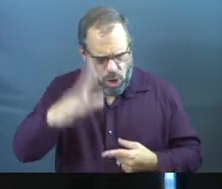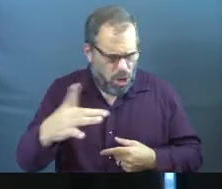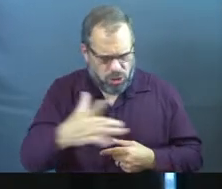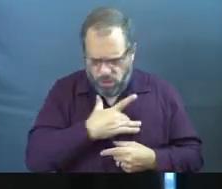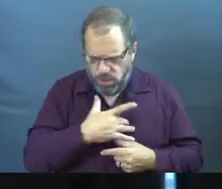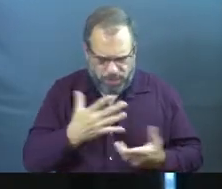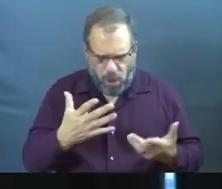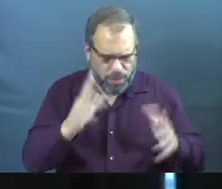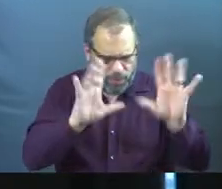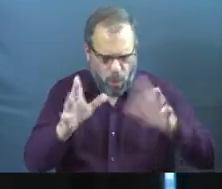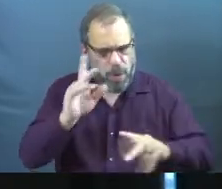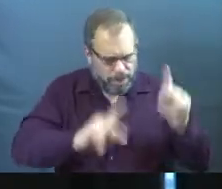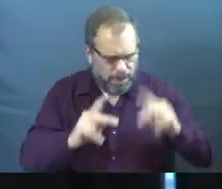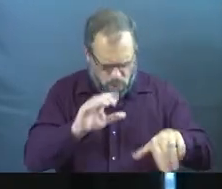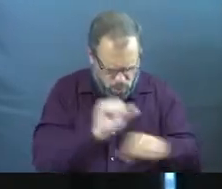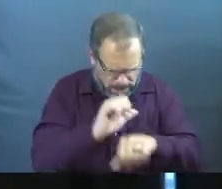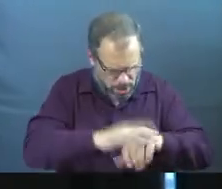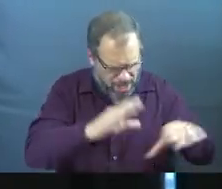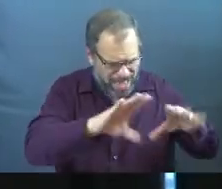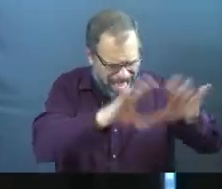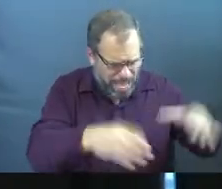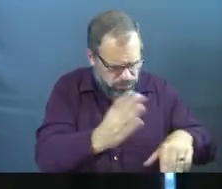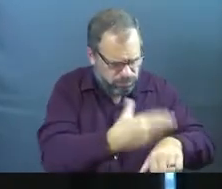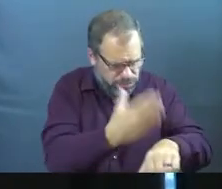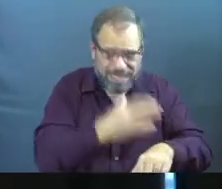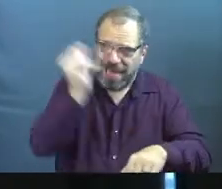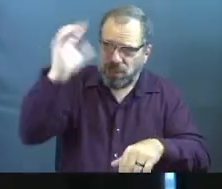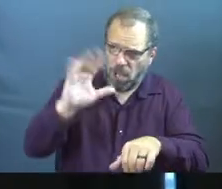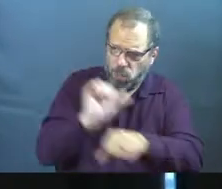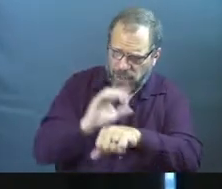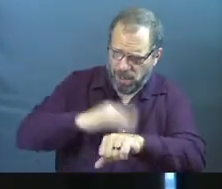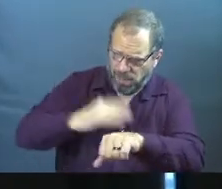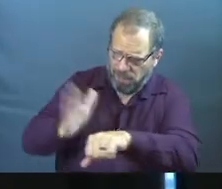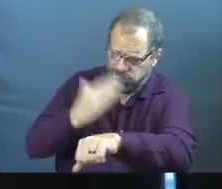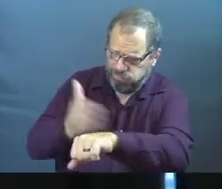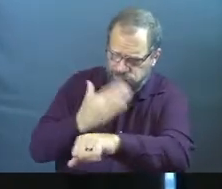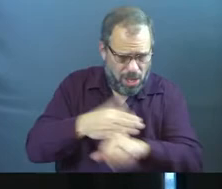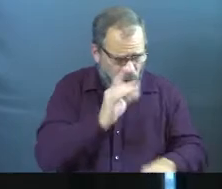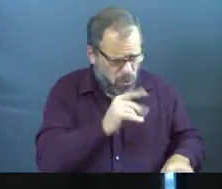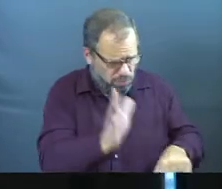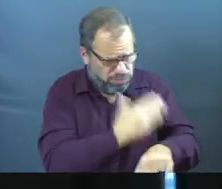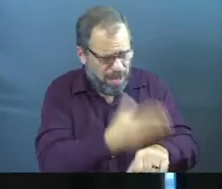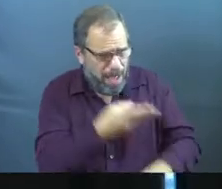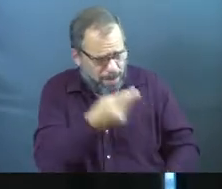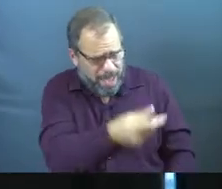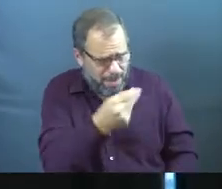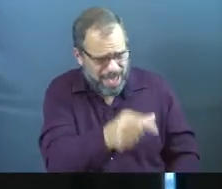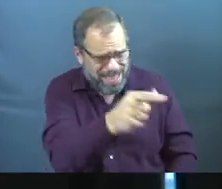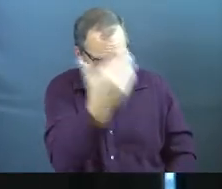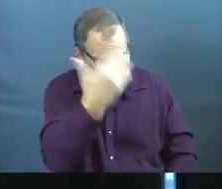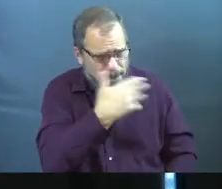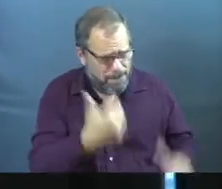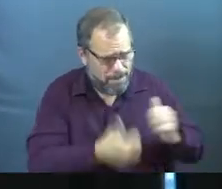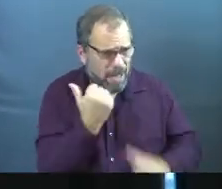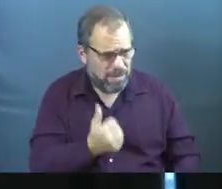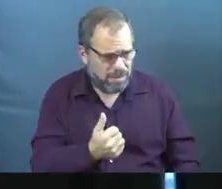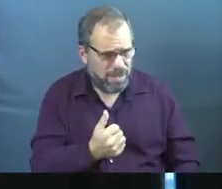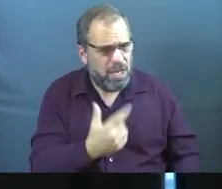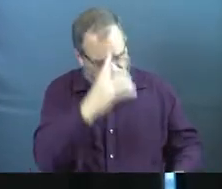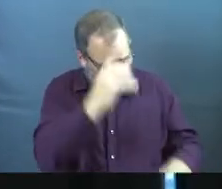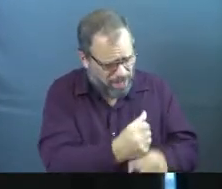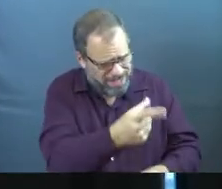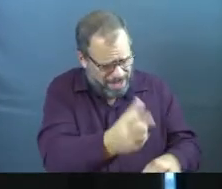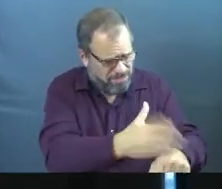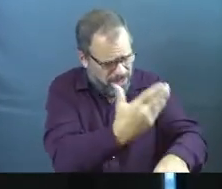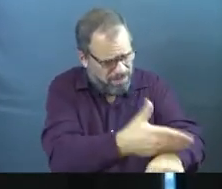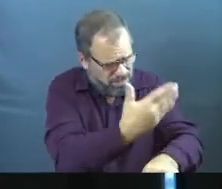comes in, it's like, and he's, or when people are working on that house, it's like God working on us because the people working on the house, we pay them because they know what's best. We trust